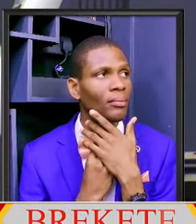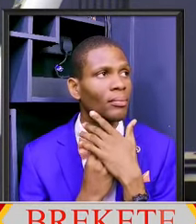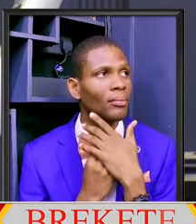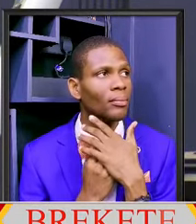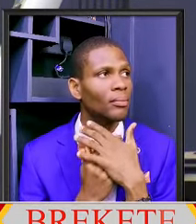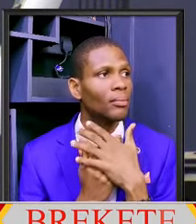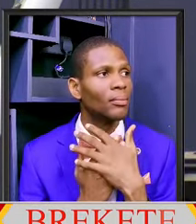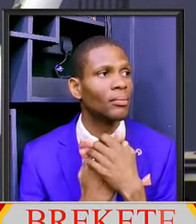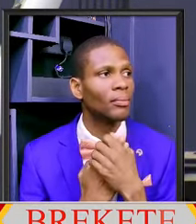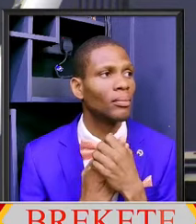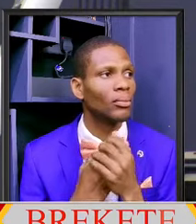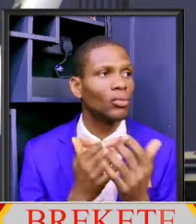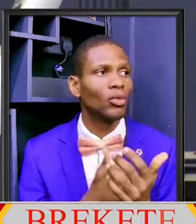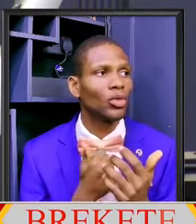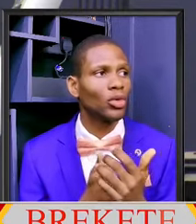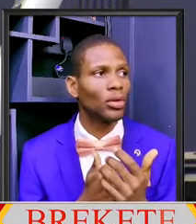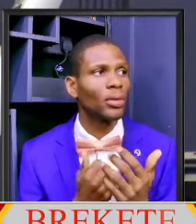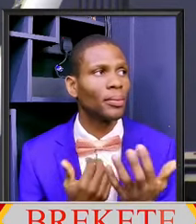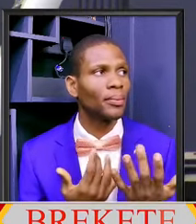Sorry, I've been looking at you.